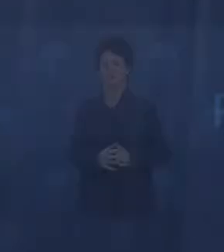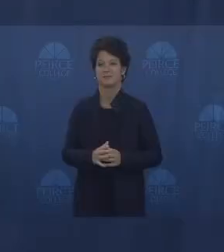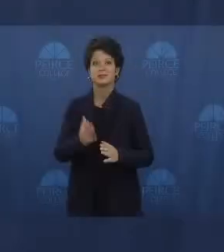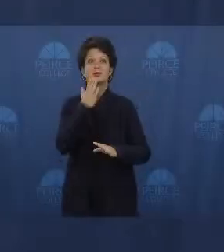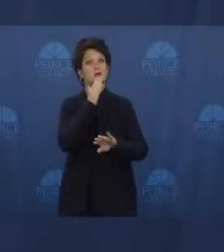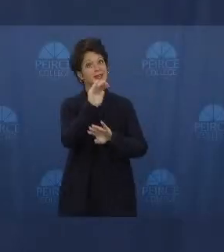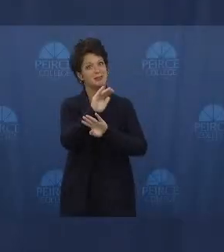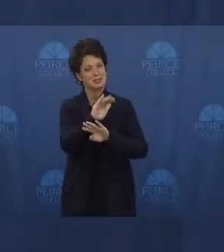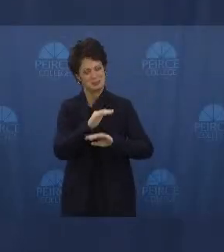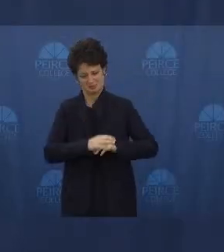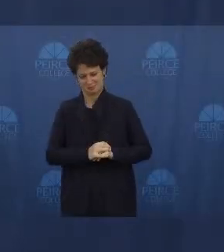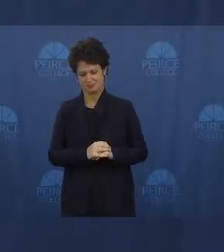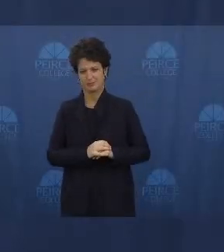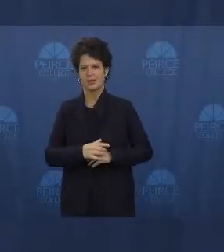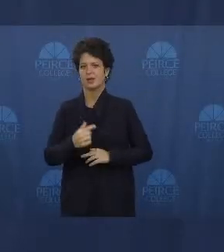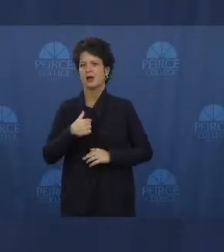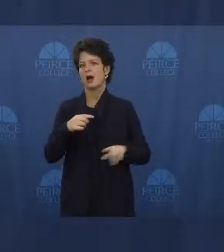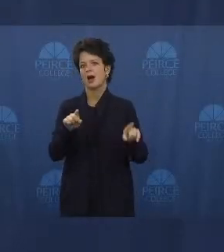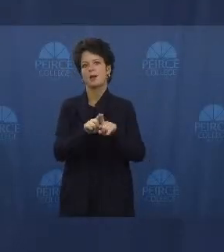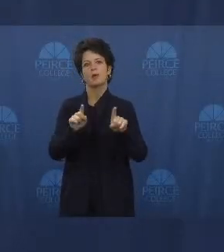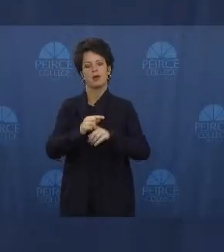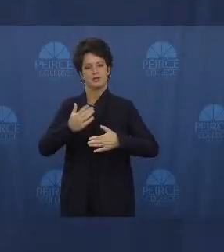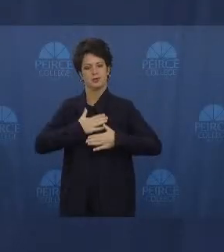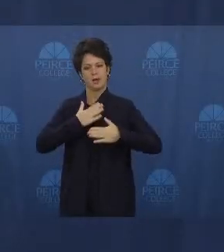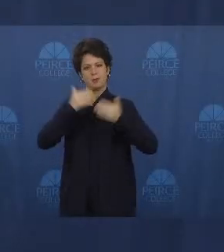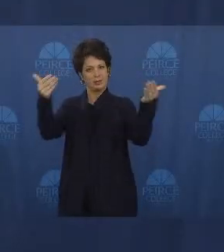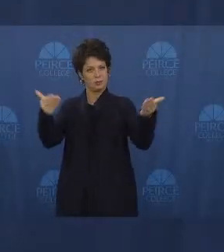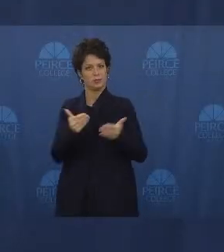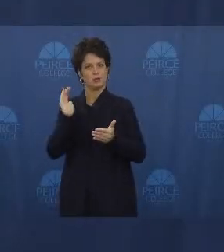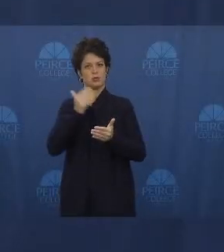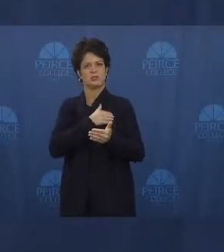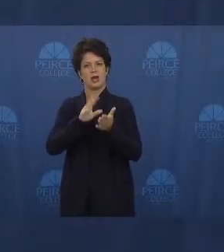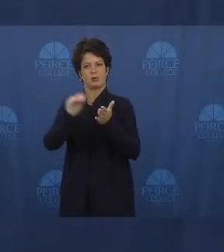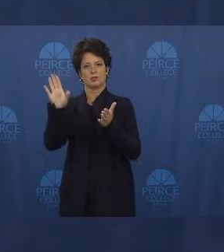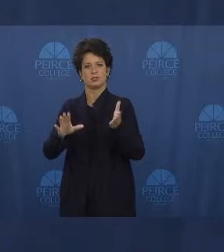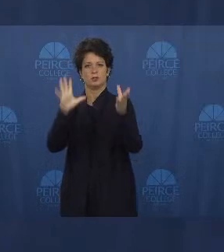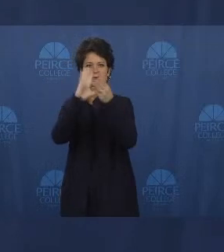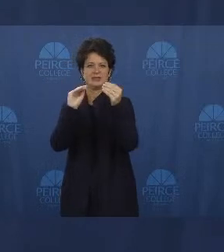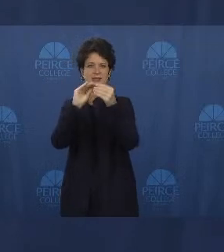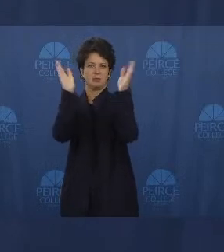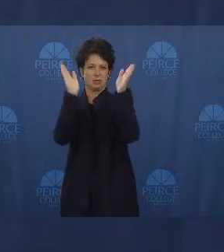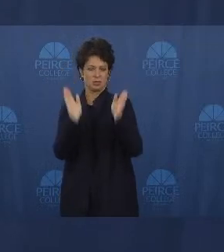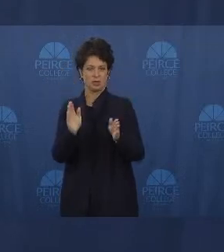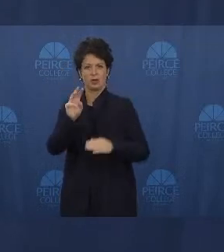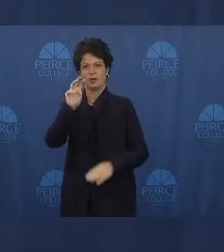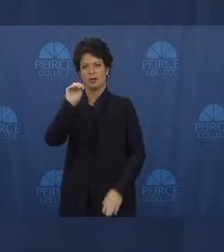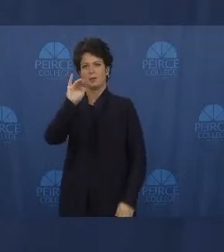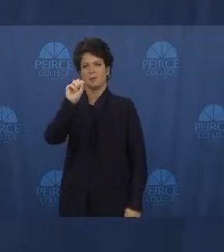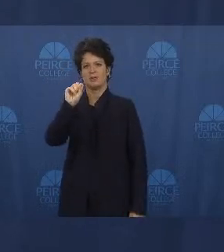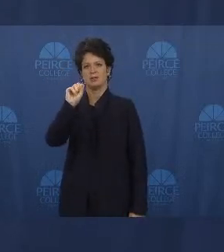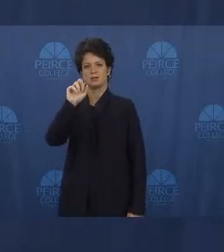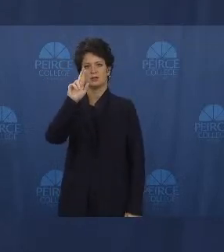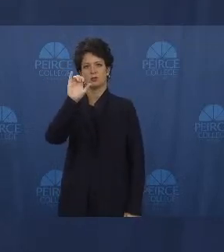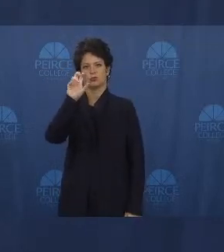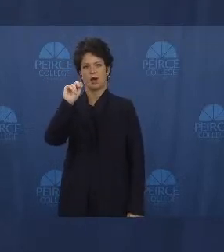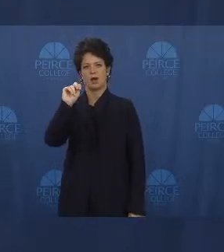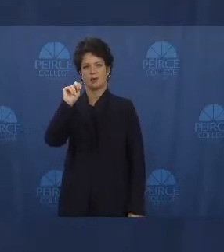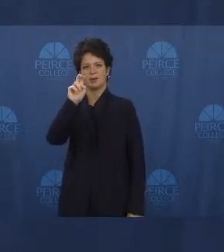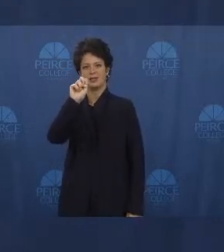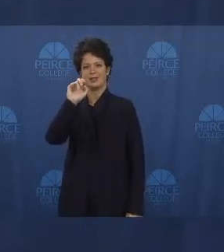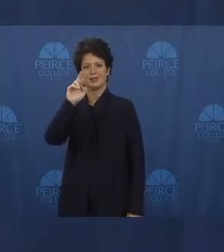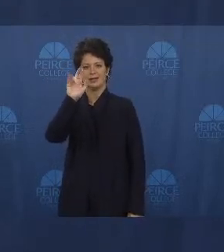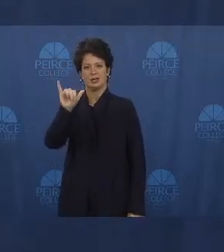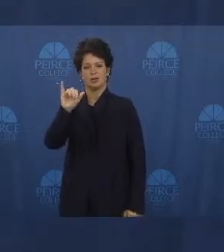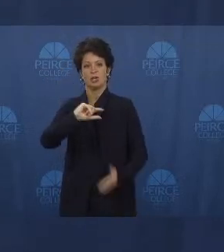Good evening. I am also delighted to introduce our student speaker. Ms. Robin Neary is graduating this